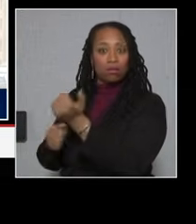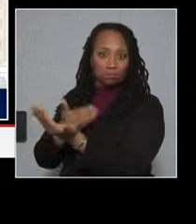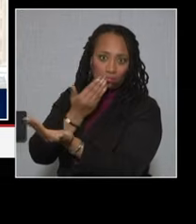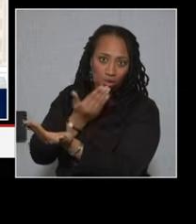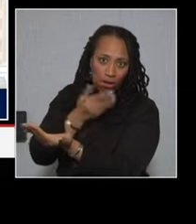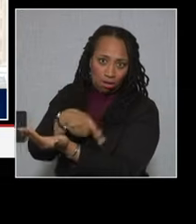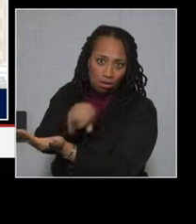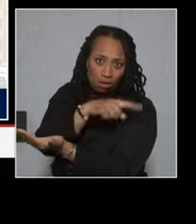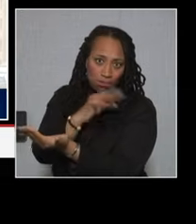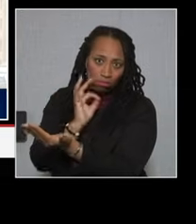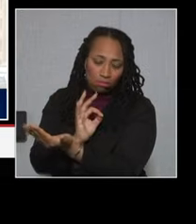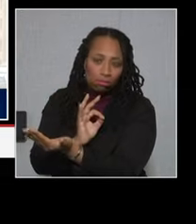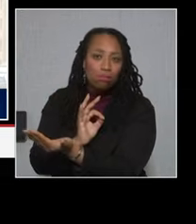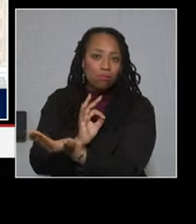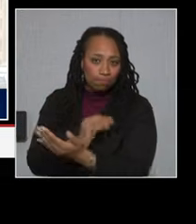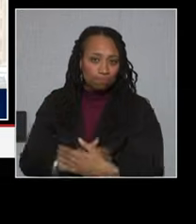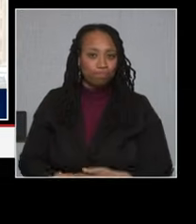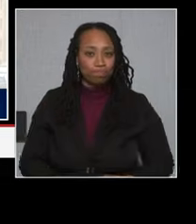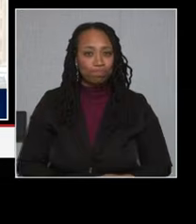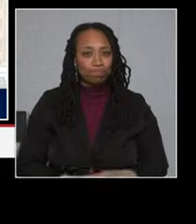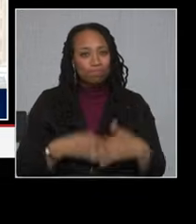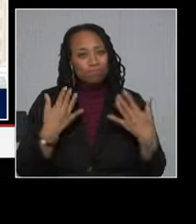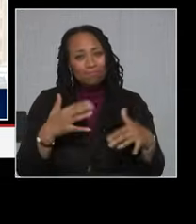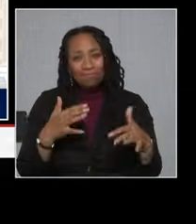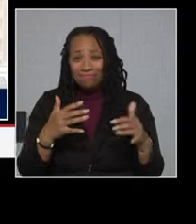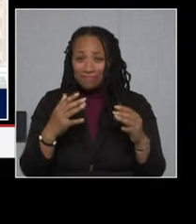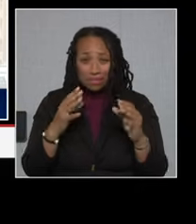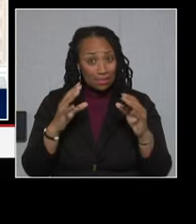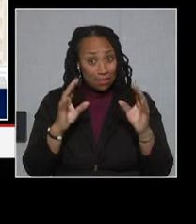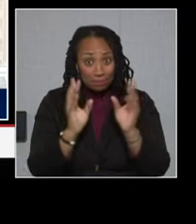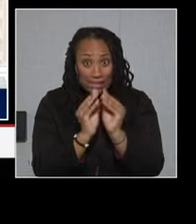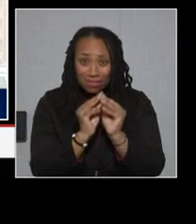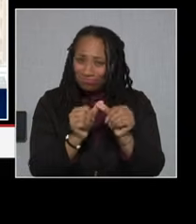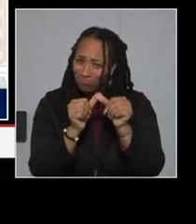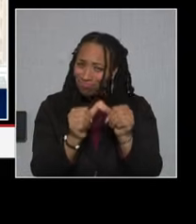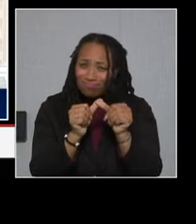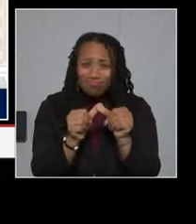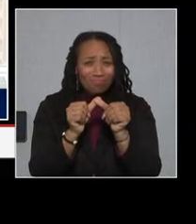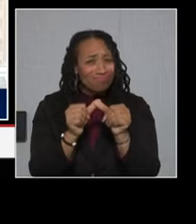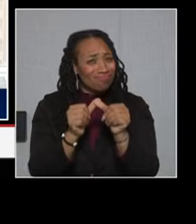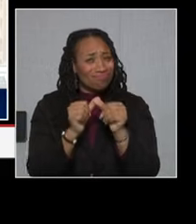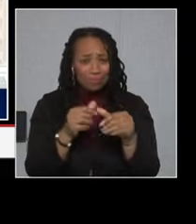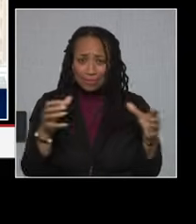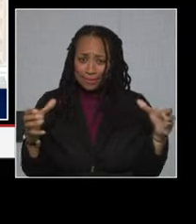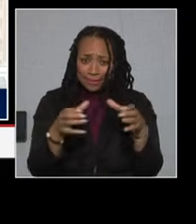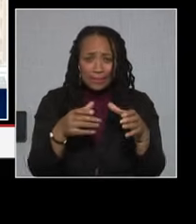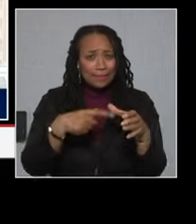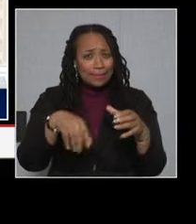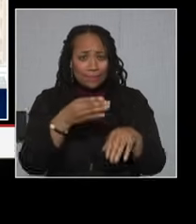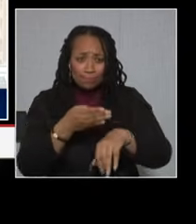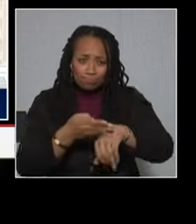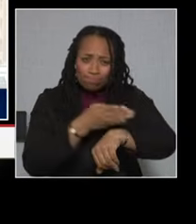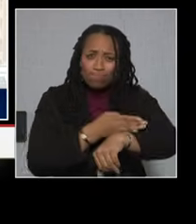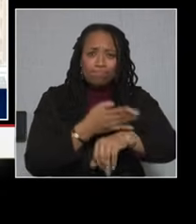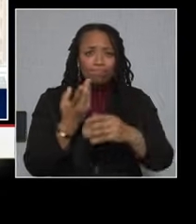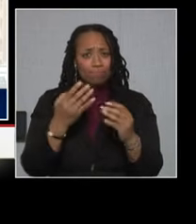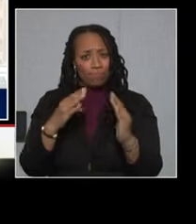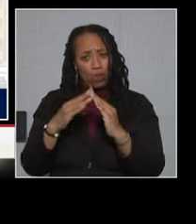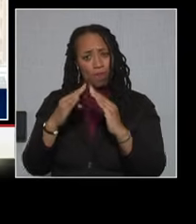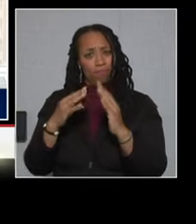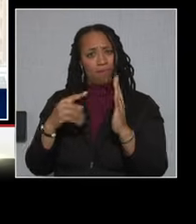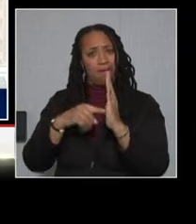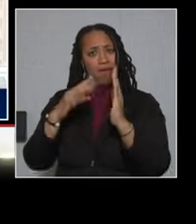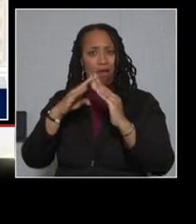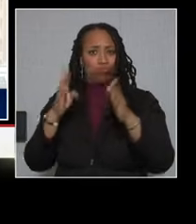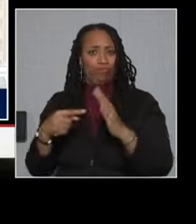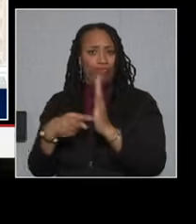housing ecosystem, because affordable housing is among the district's and this administration's top priorities.